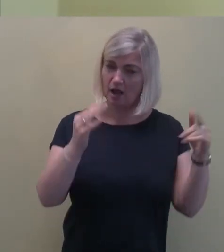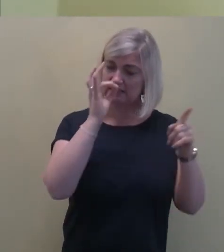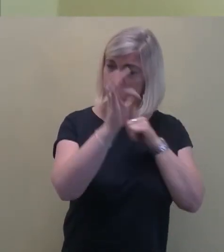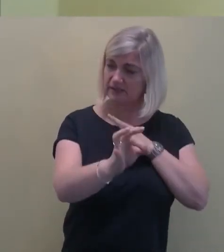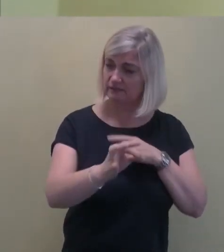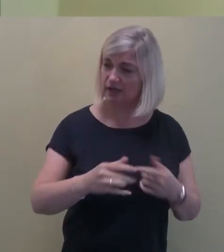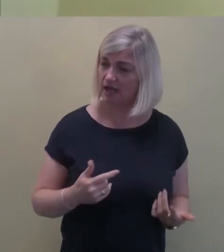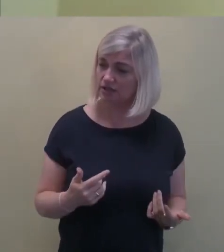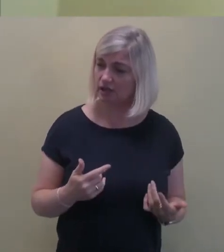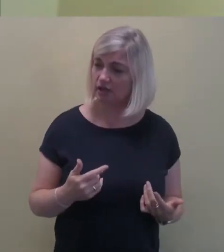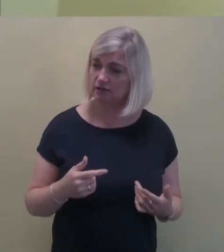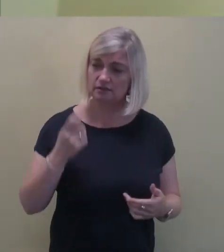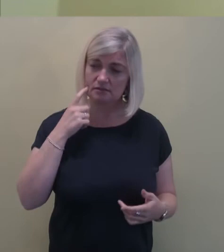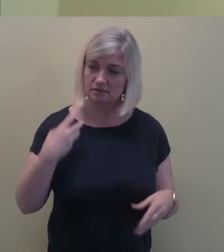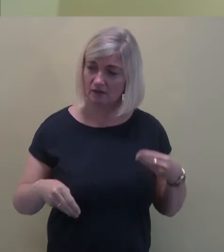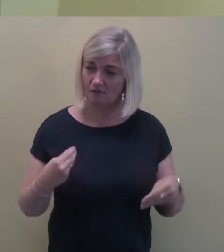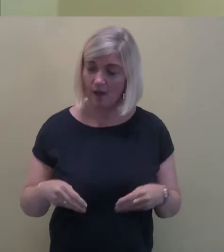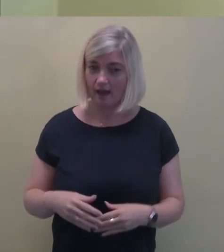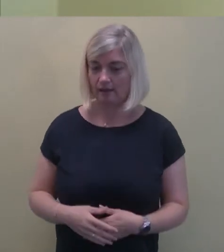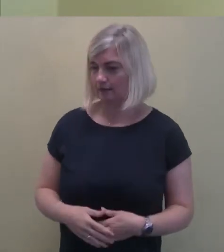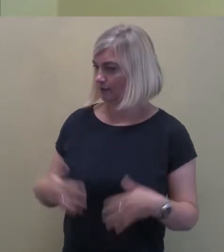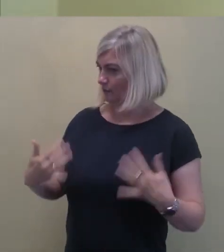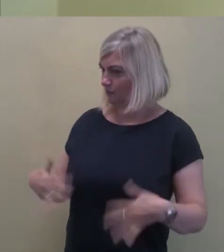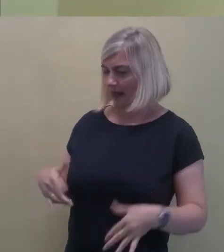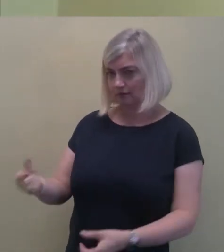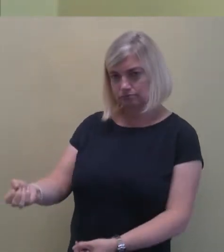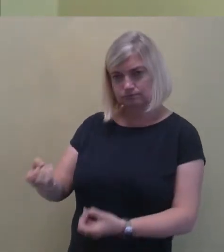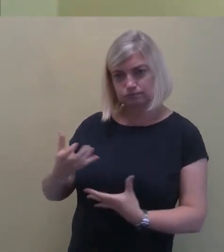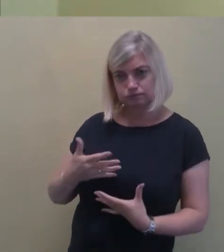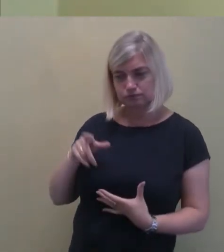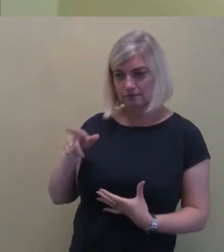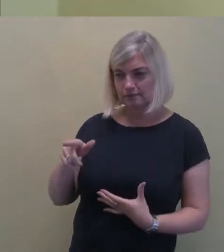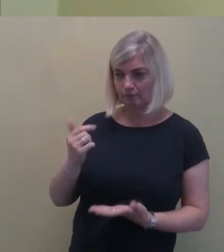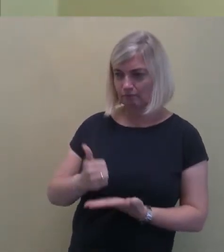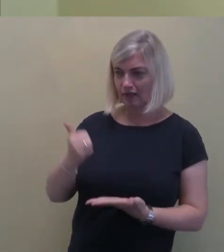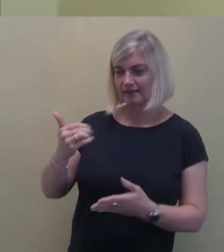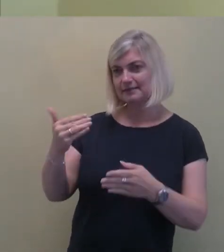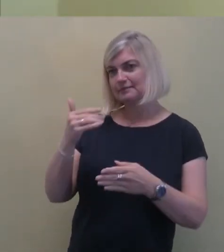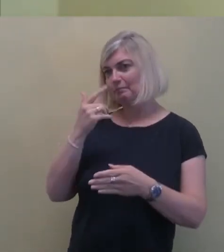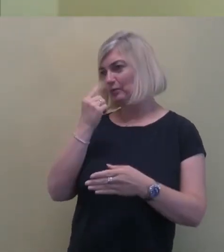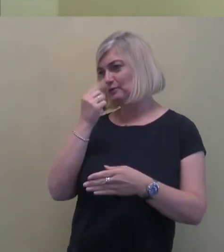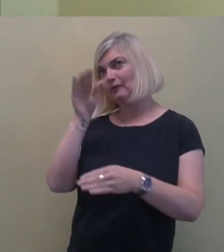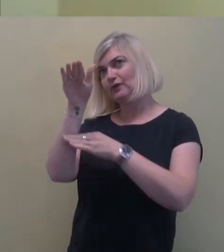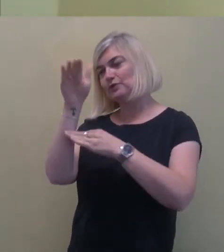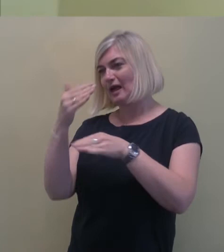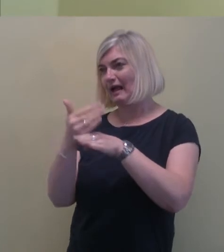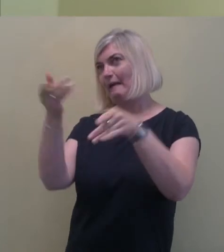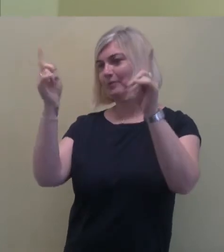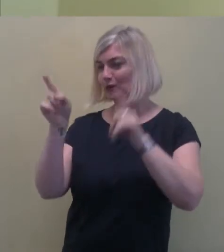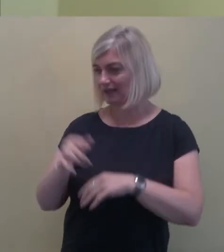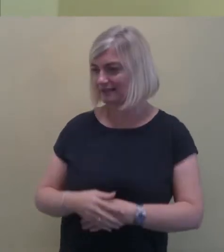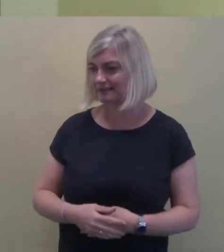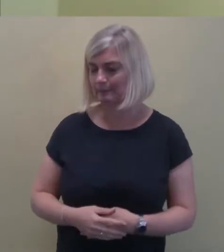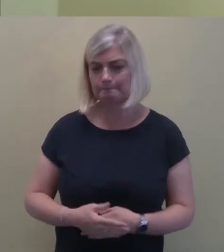network to access their work and use the software that's on the college network. So no, there's not really anything they need to buy. Maybe